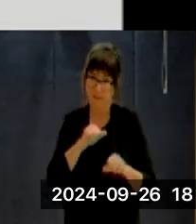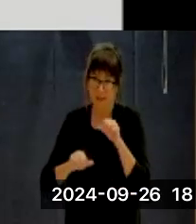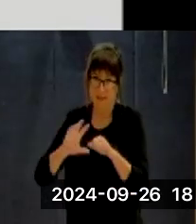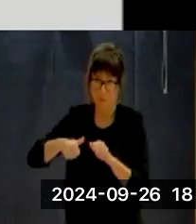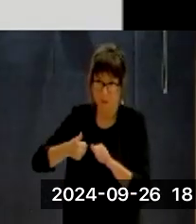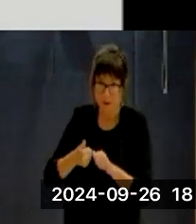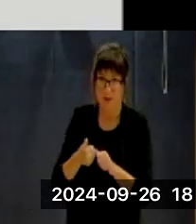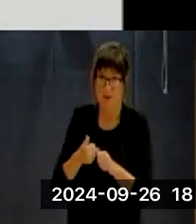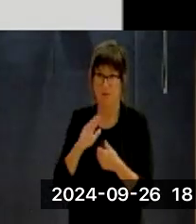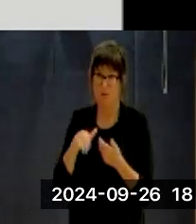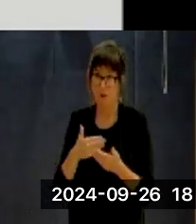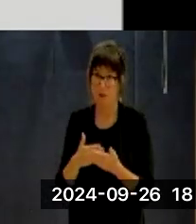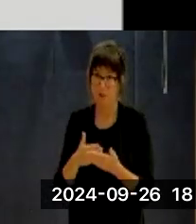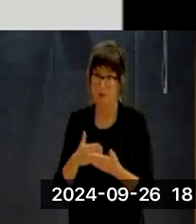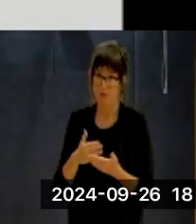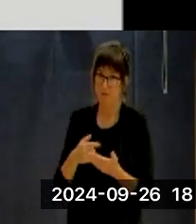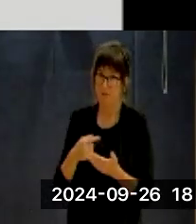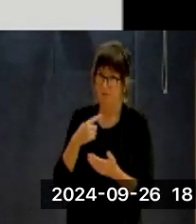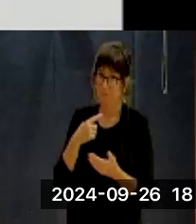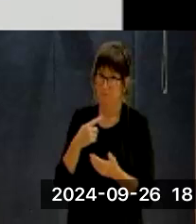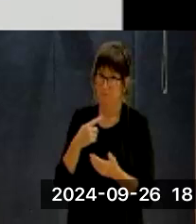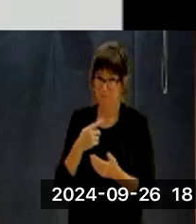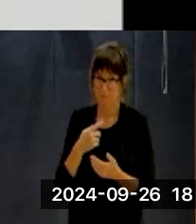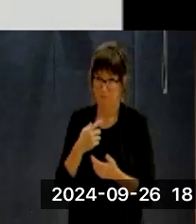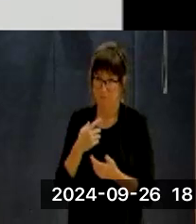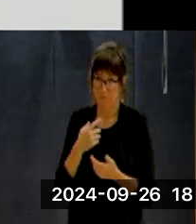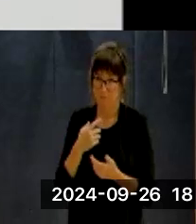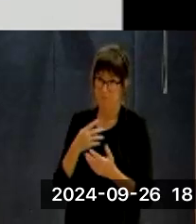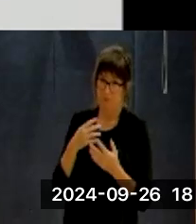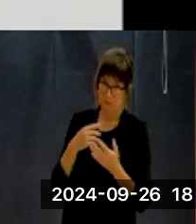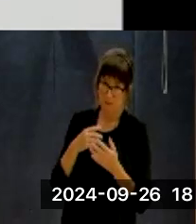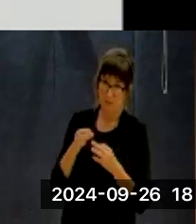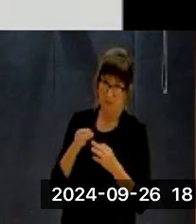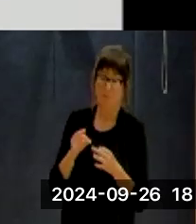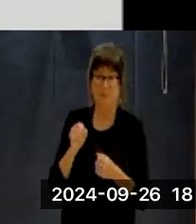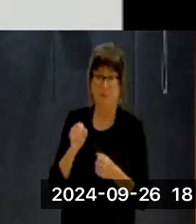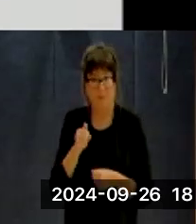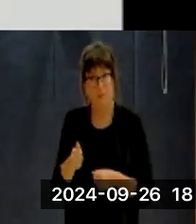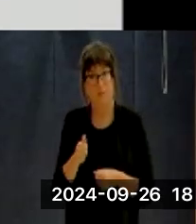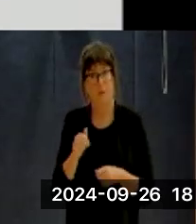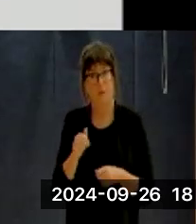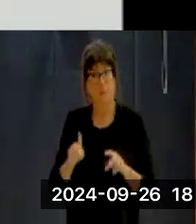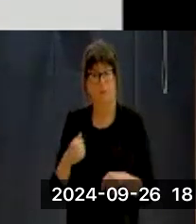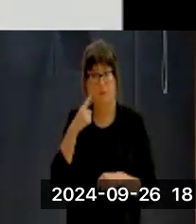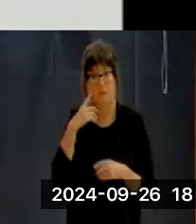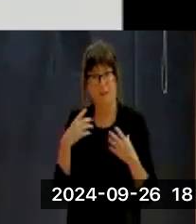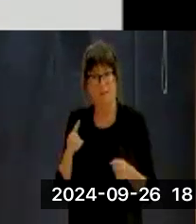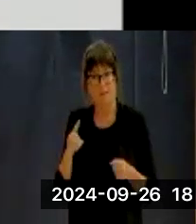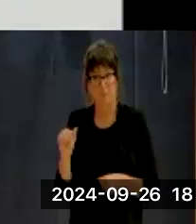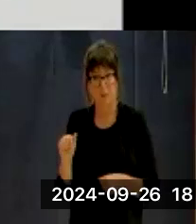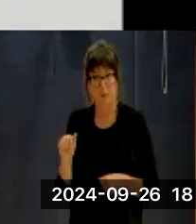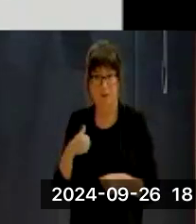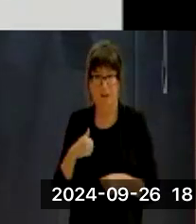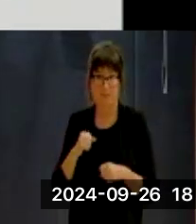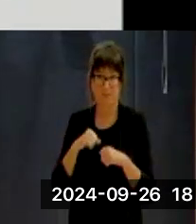the rest seems to point to, if you are a person living with mental health disabilities and you do live with crises,